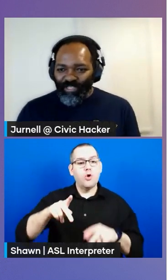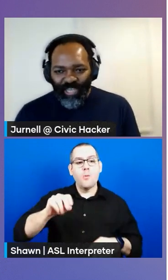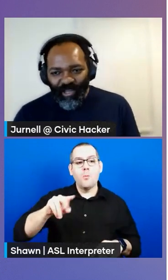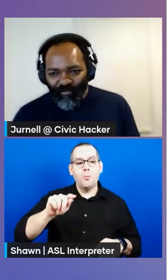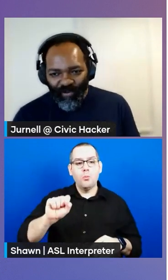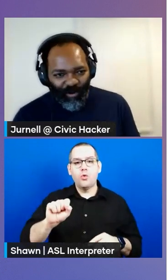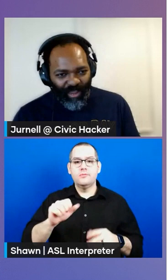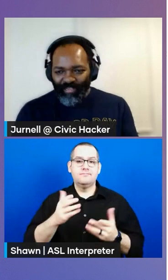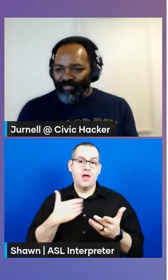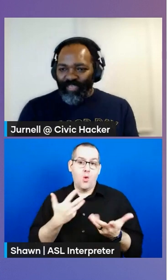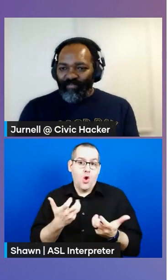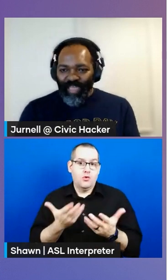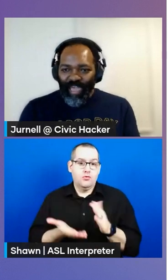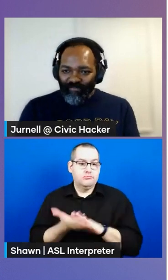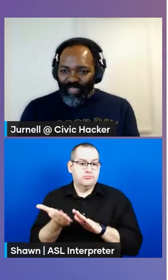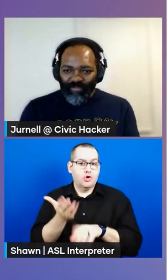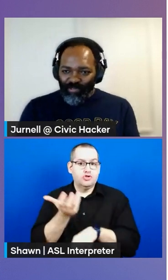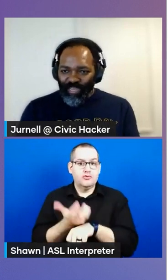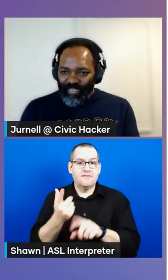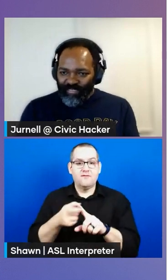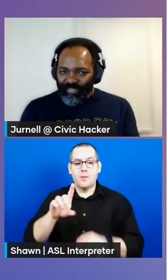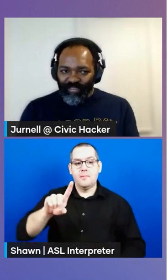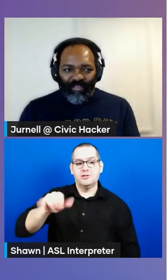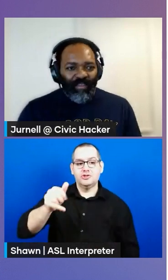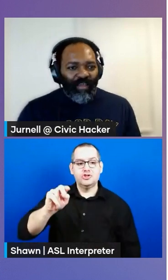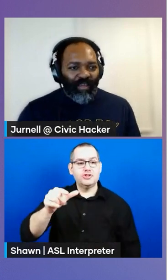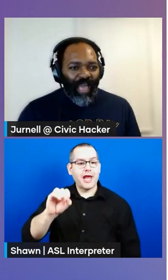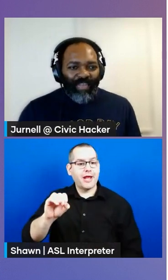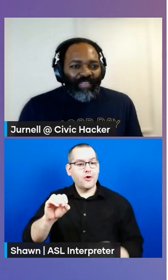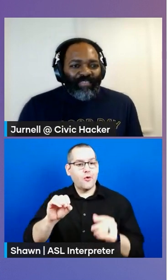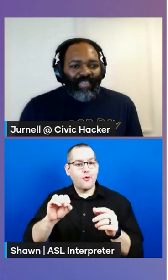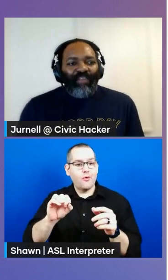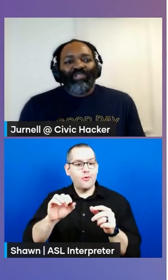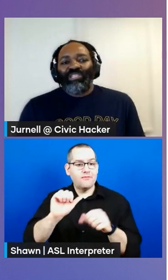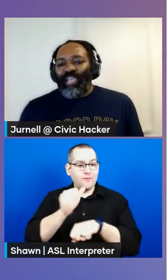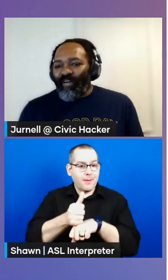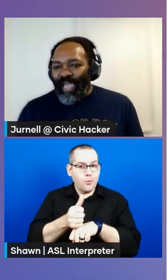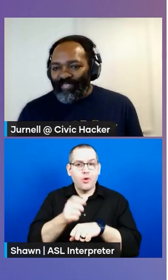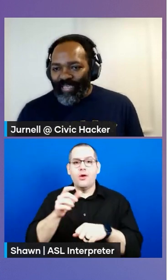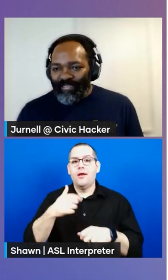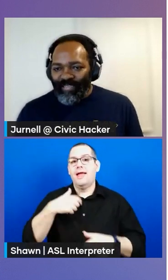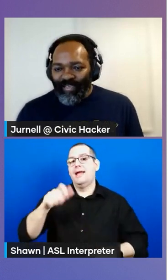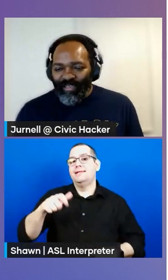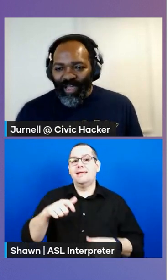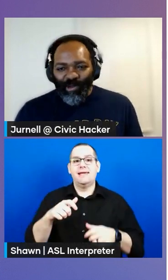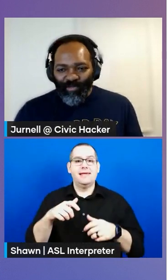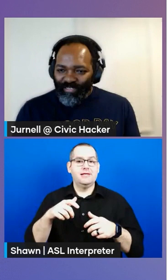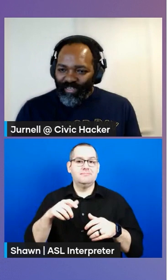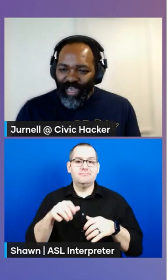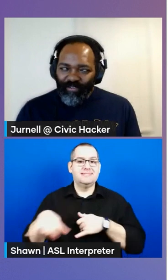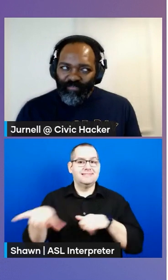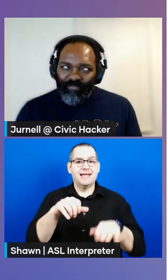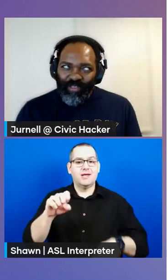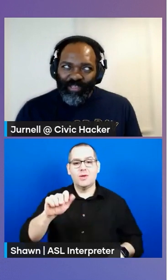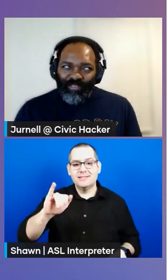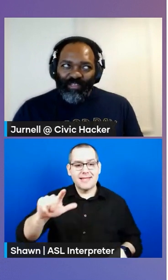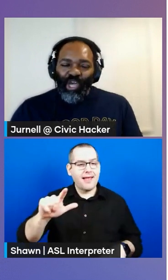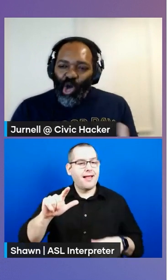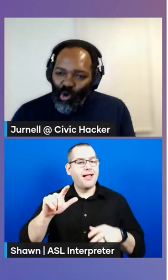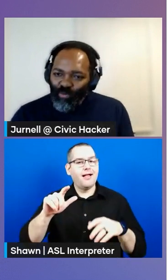server from the Django framework. I need to be able to do that easily. I need standard shell access. Yeah, I know there's a lot